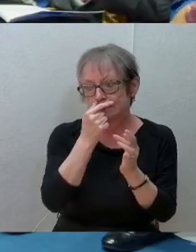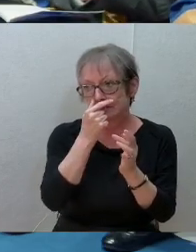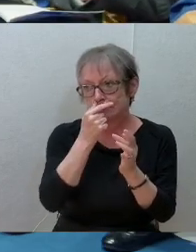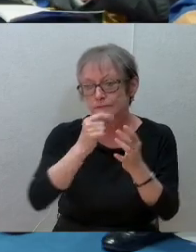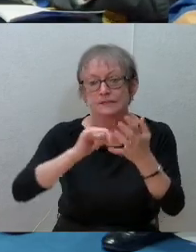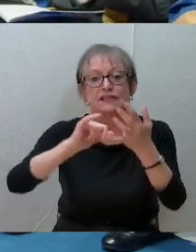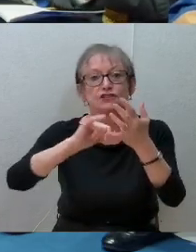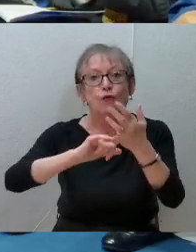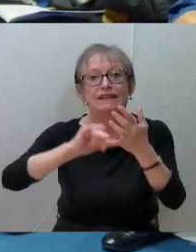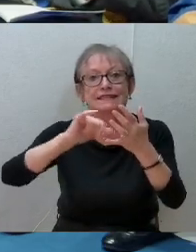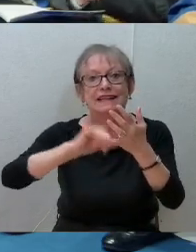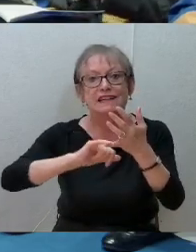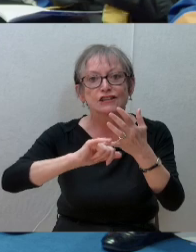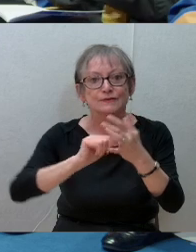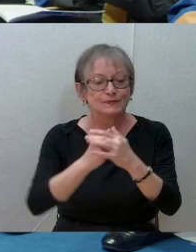Sophie Snedden.